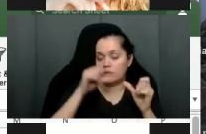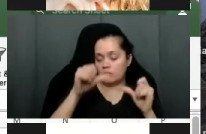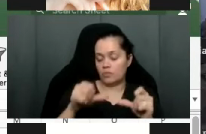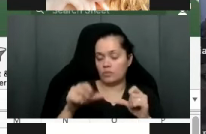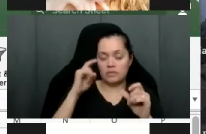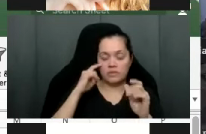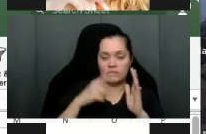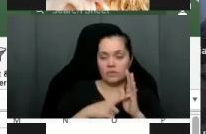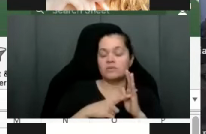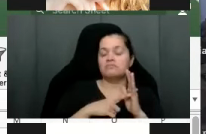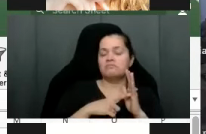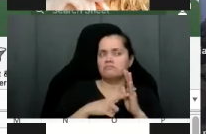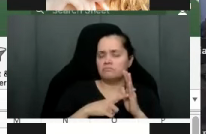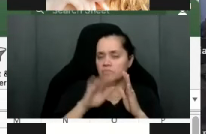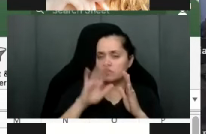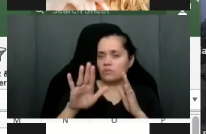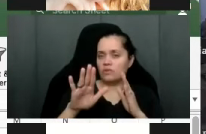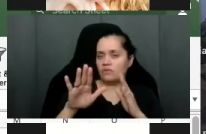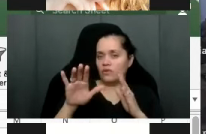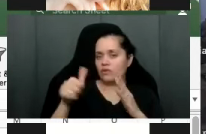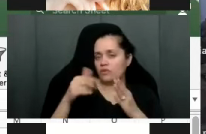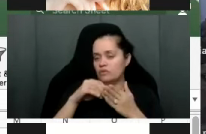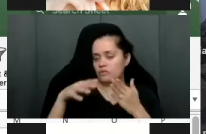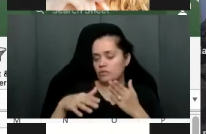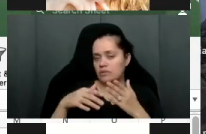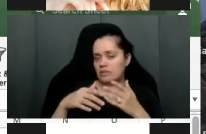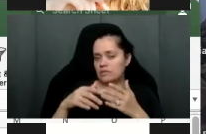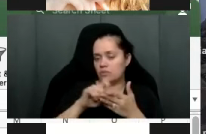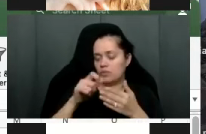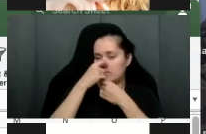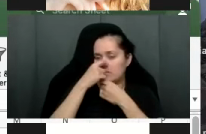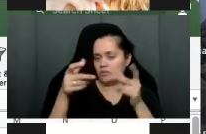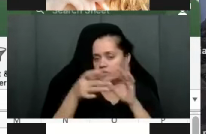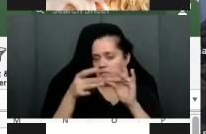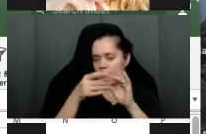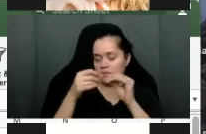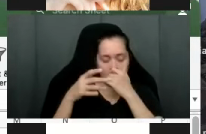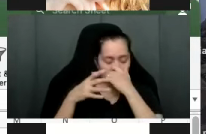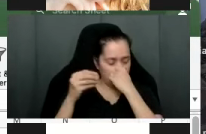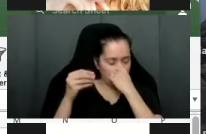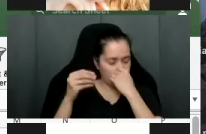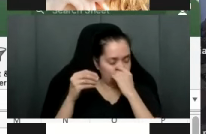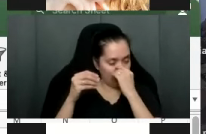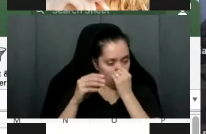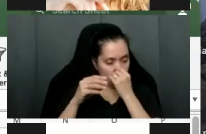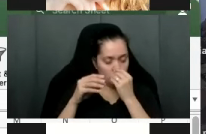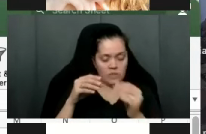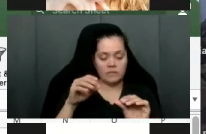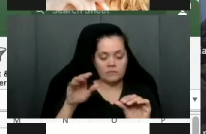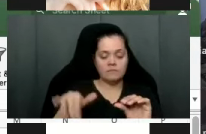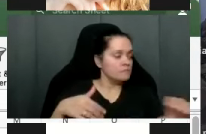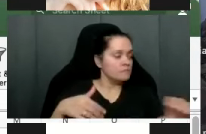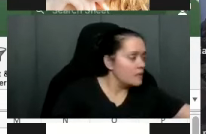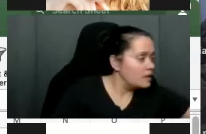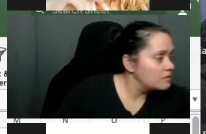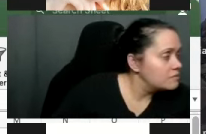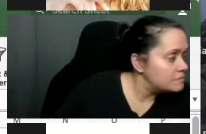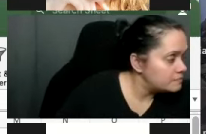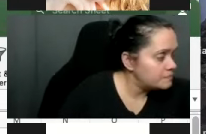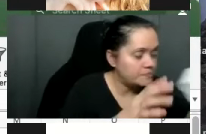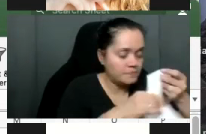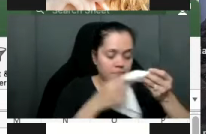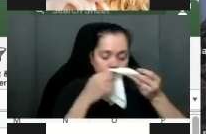that one of your fellow students wrote quite an interesting comment and you want to post a remark about it, shorter remark about it, you can